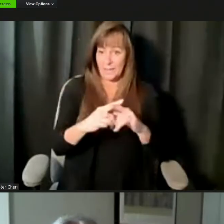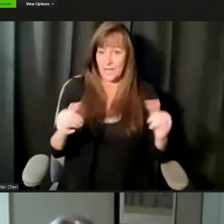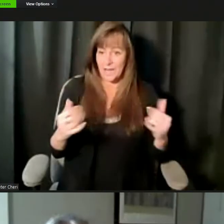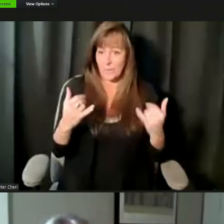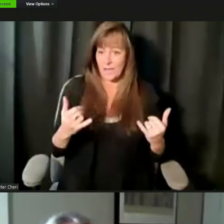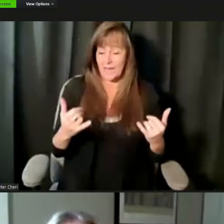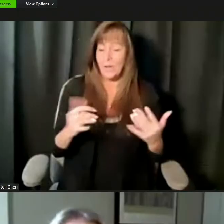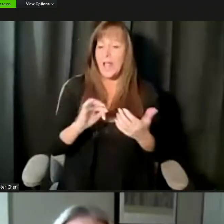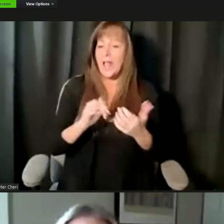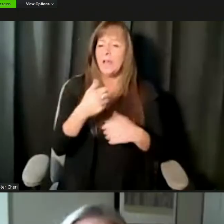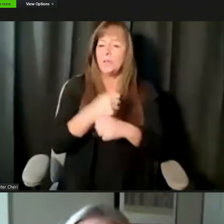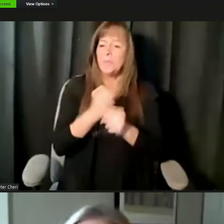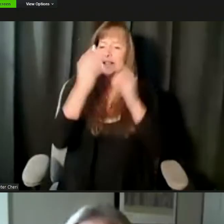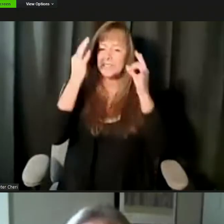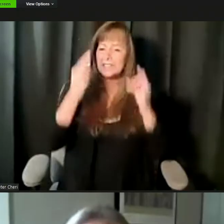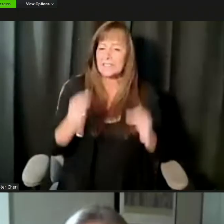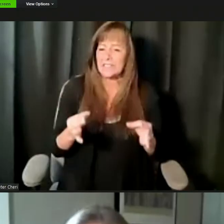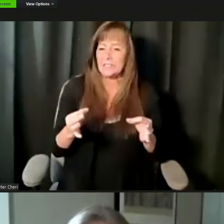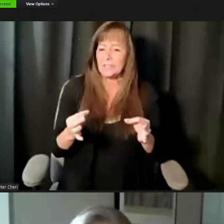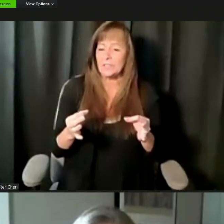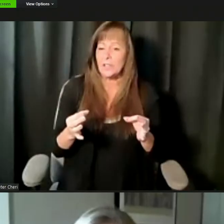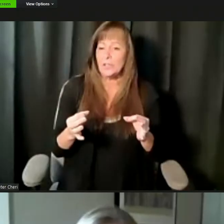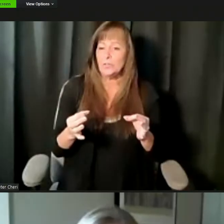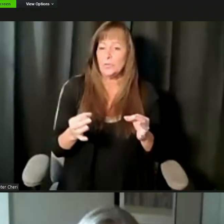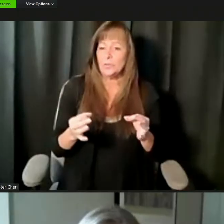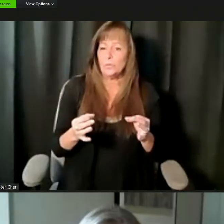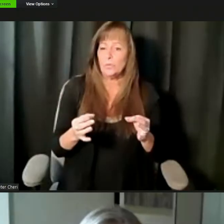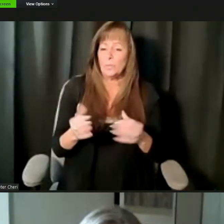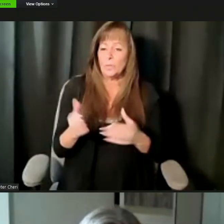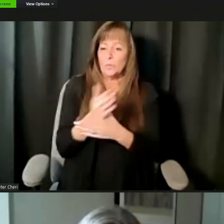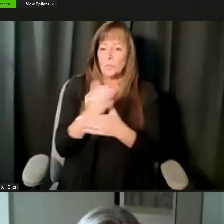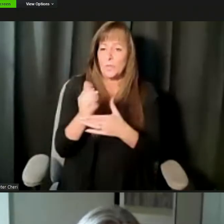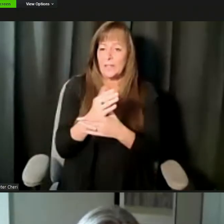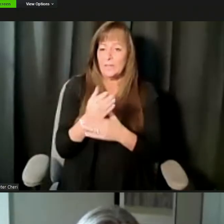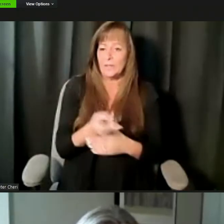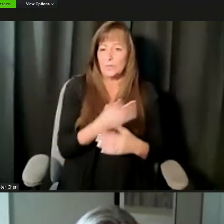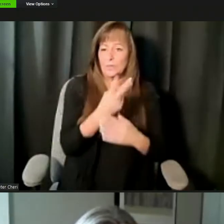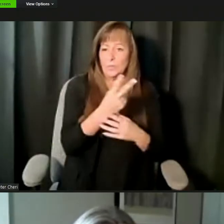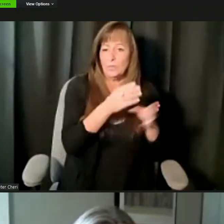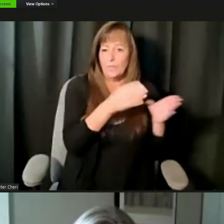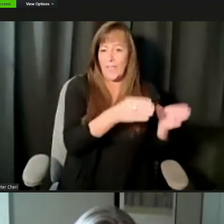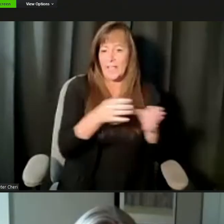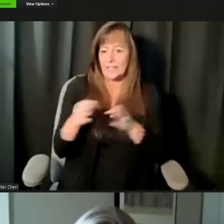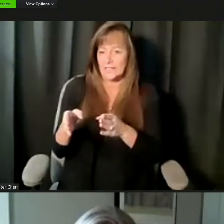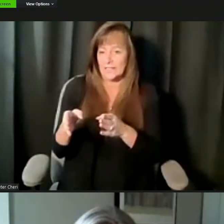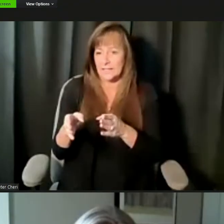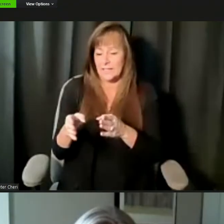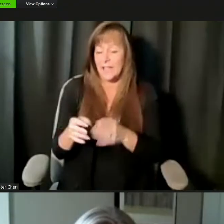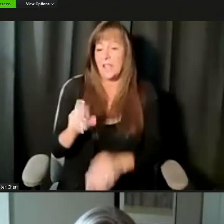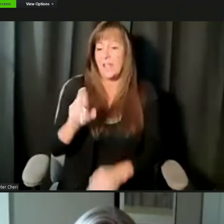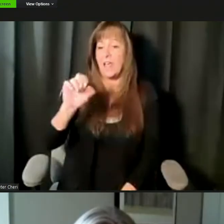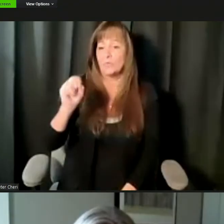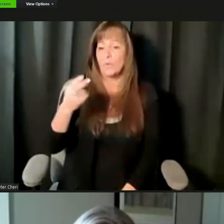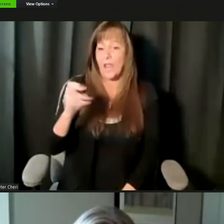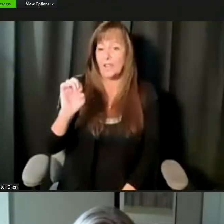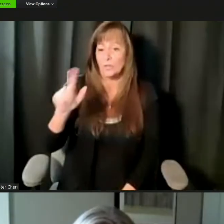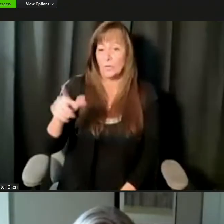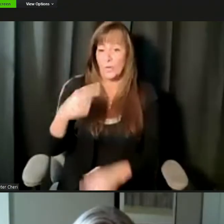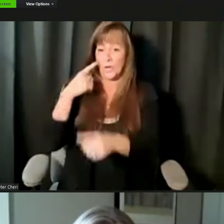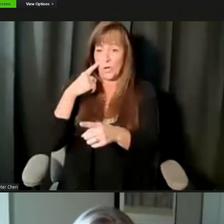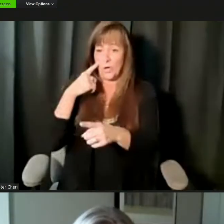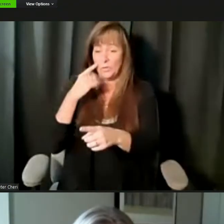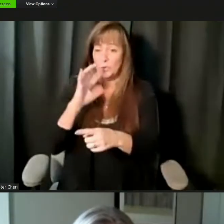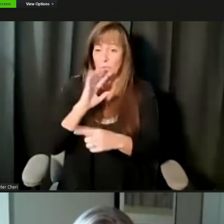2 phases? And then a question for Rachel. We heard you, both you and Scott, discussing that Thanksgiving